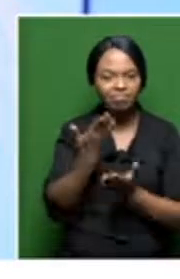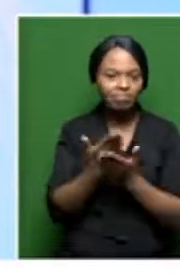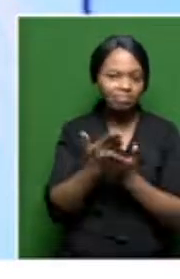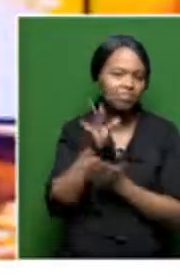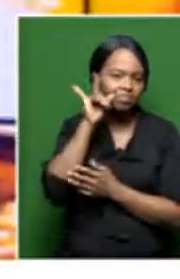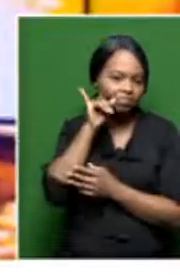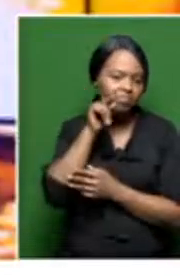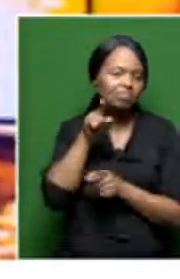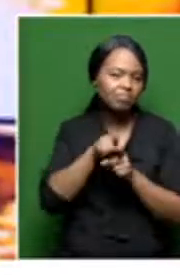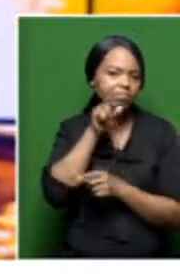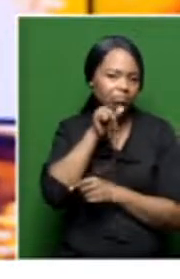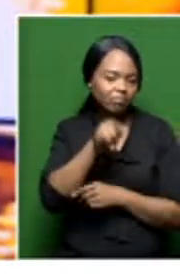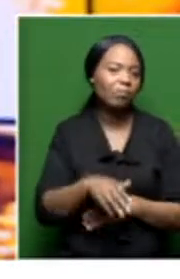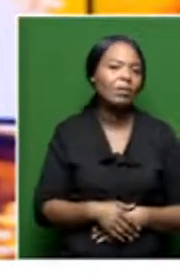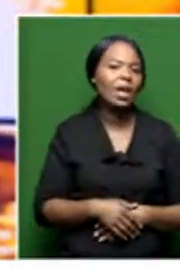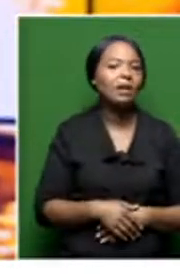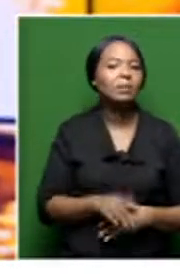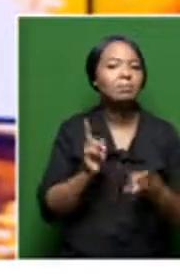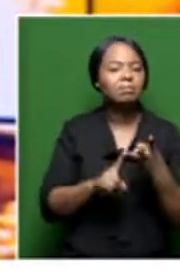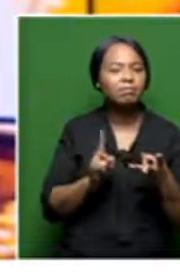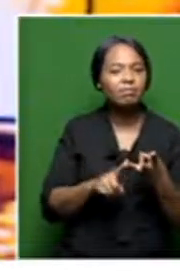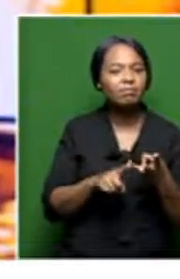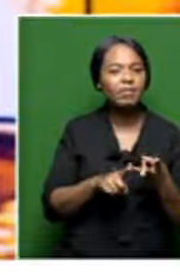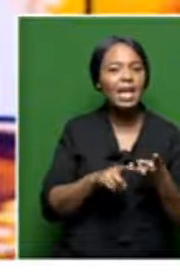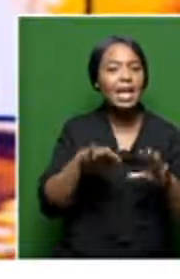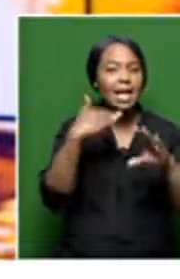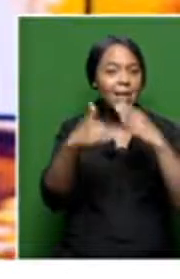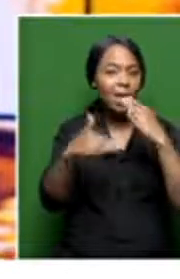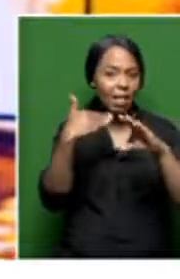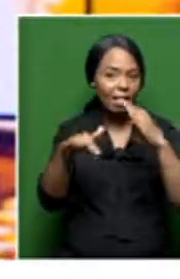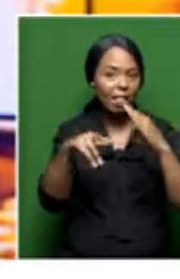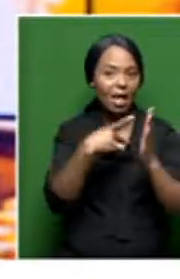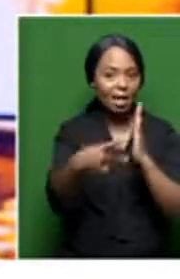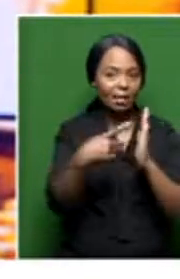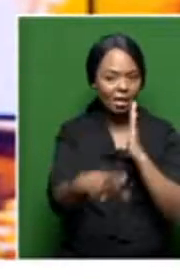_. Yeah. And also you can also get in touch with us via email. It's at